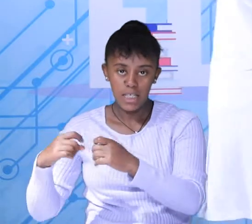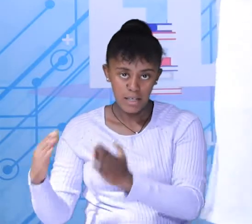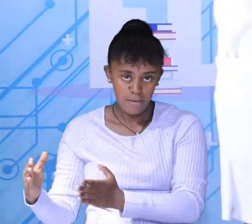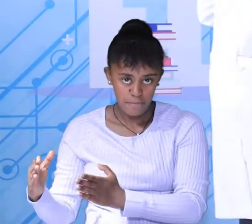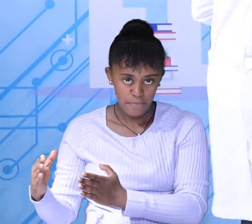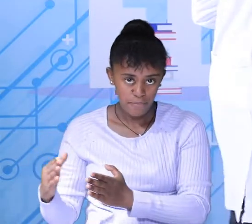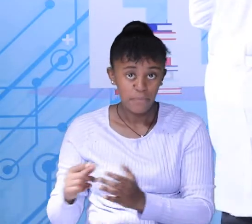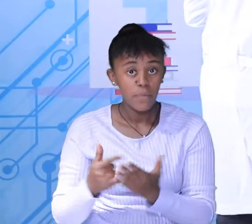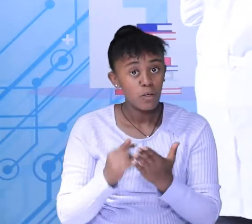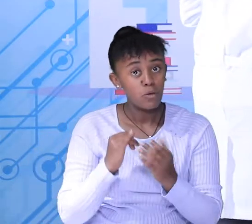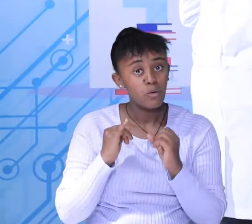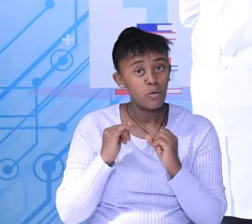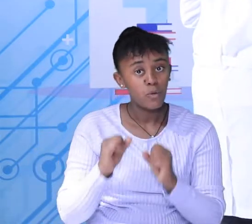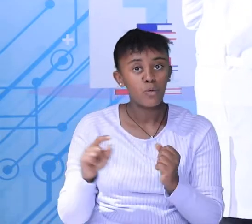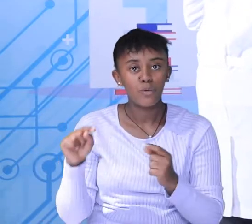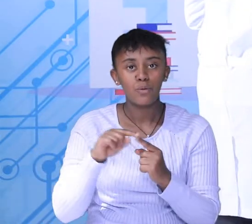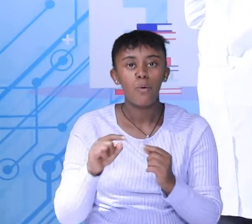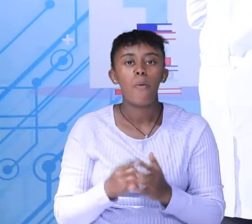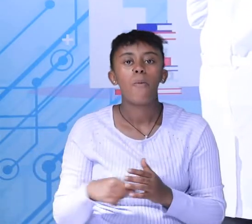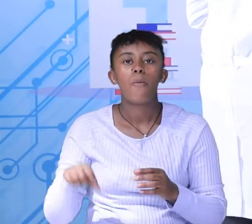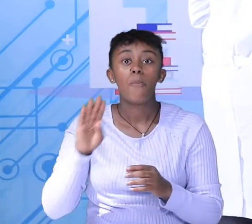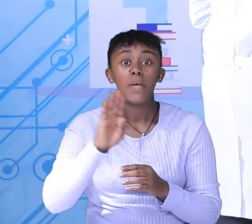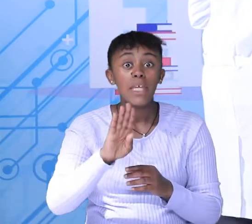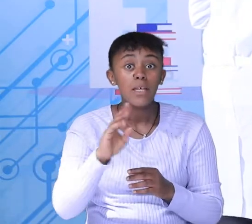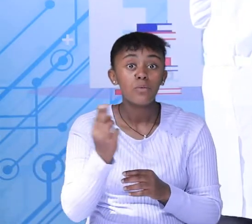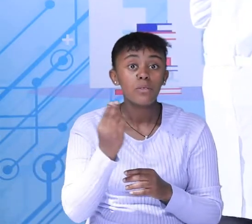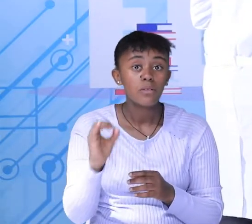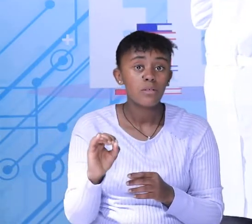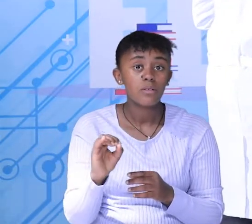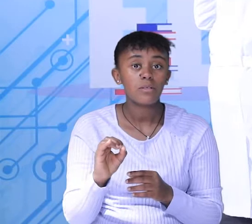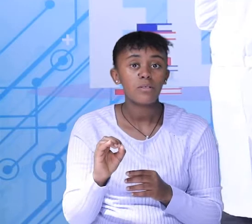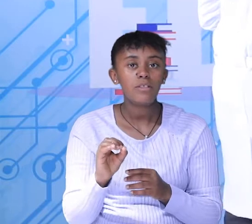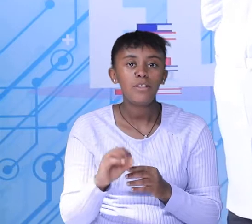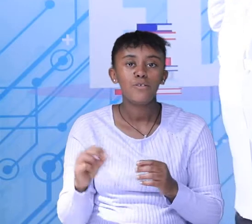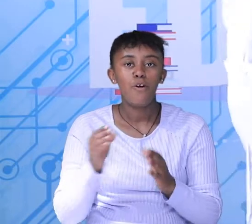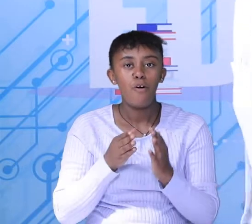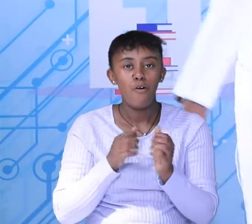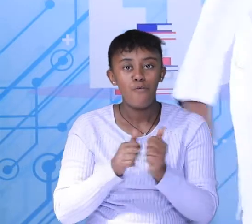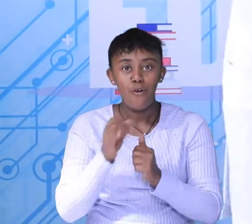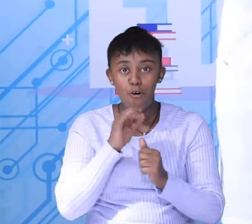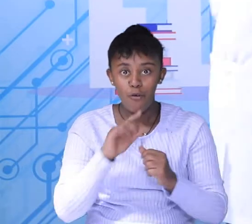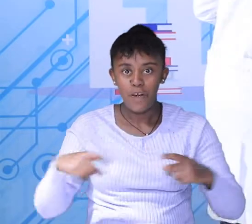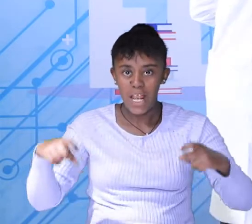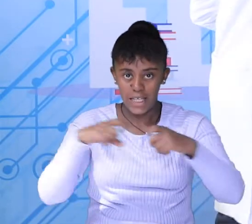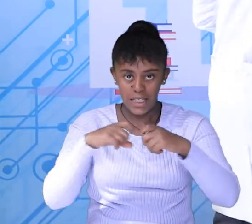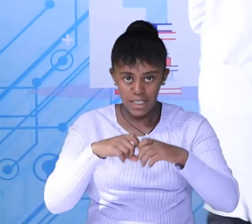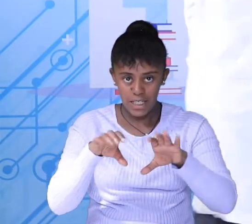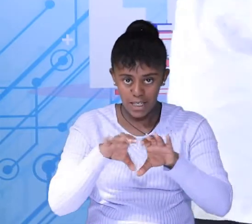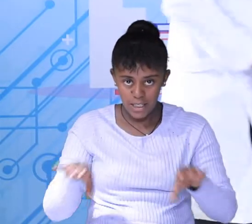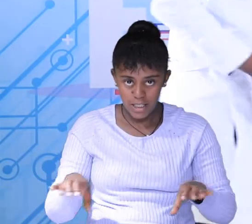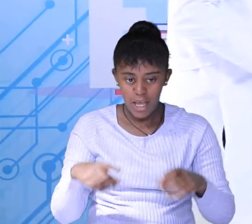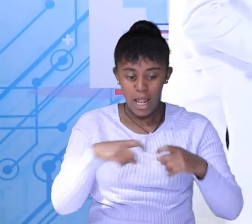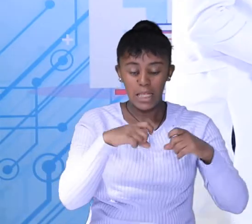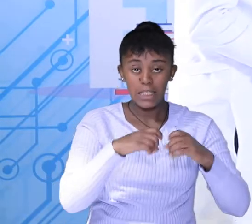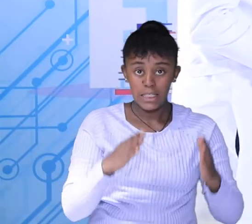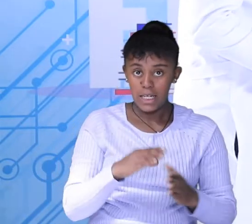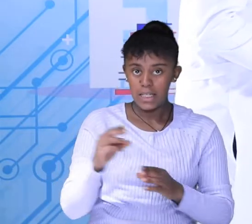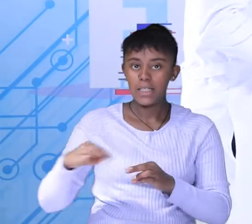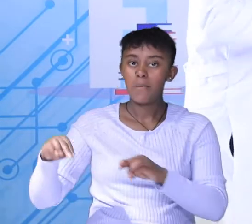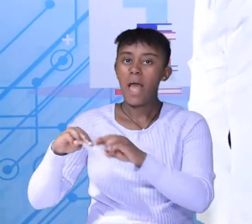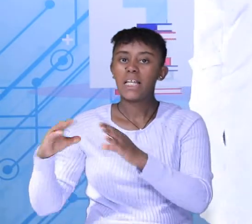exerted on this segment. The magnetic field is acting in this direction, the current is acting downward. So,